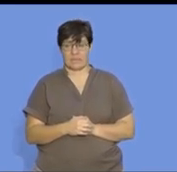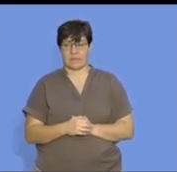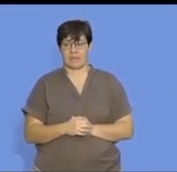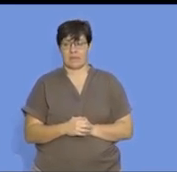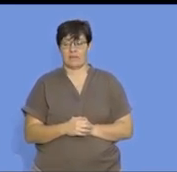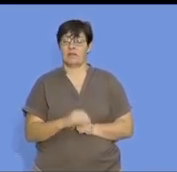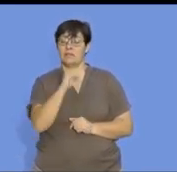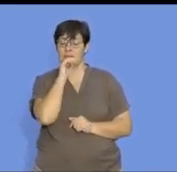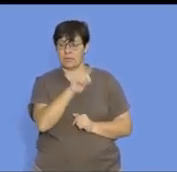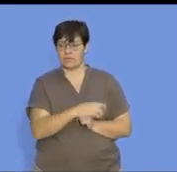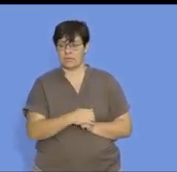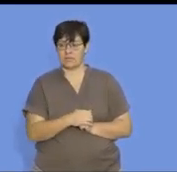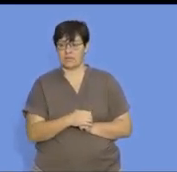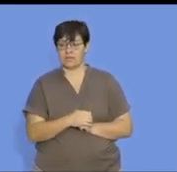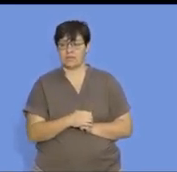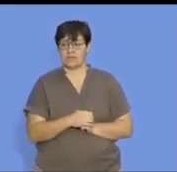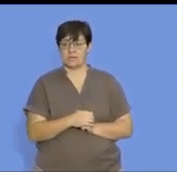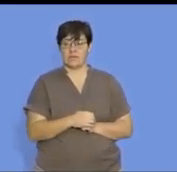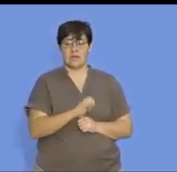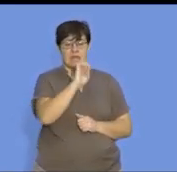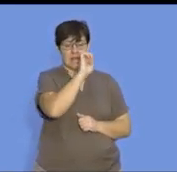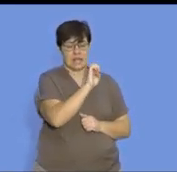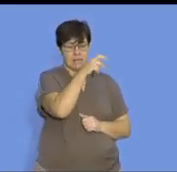That means I'm going to take the potential